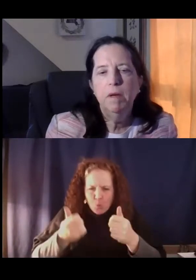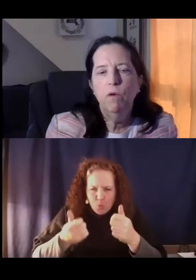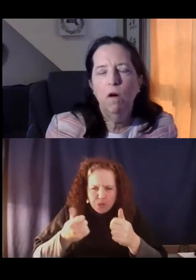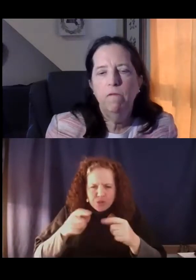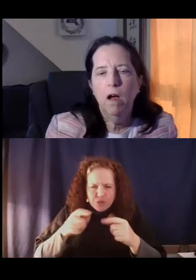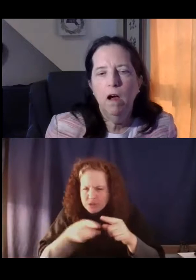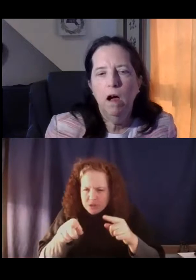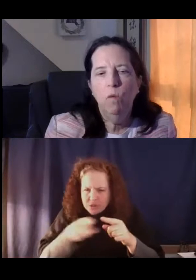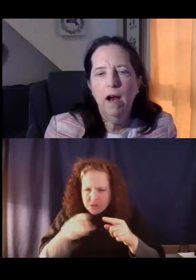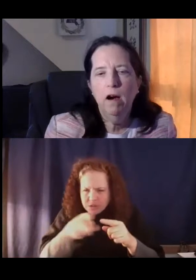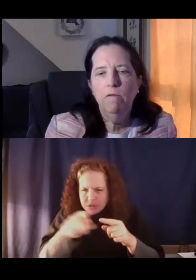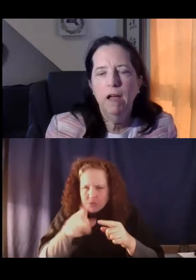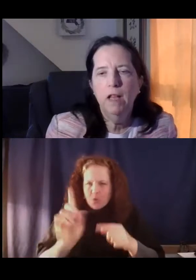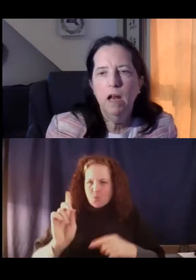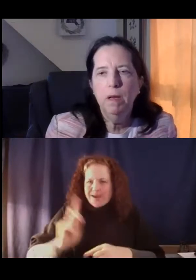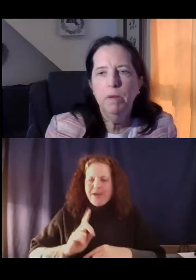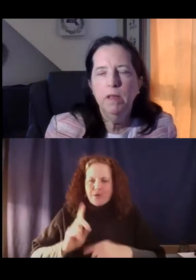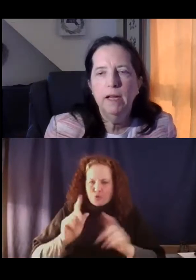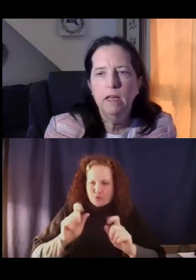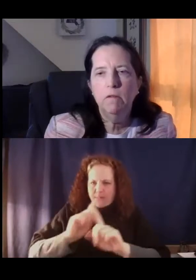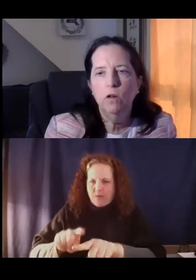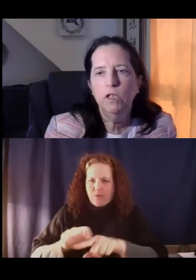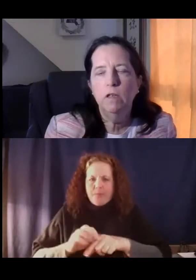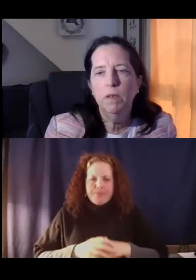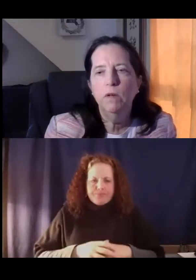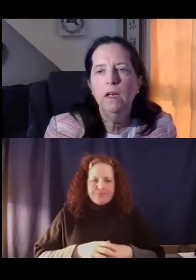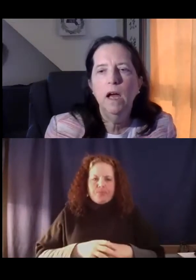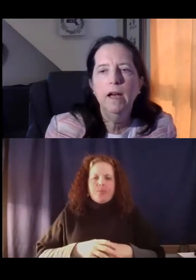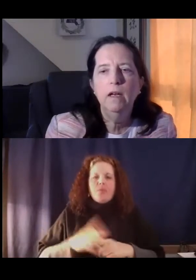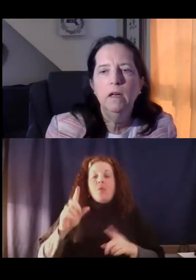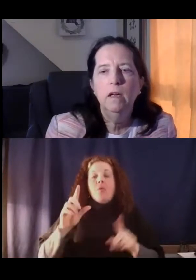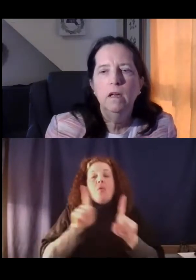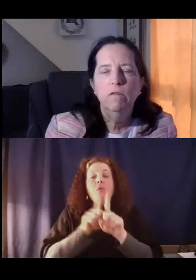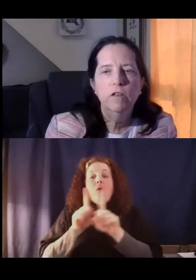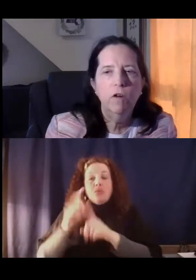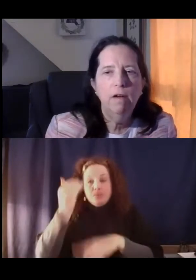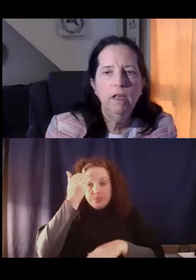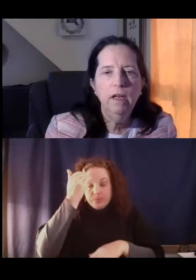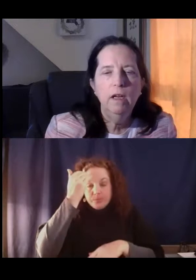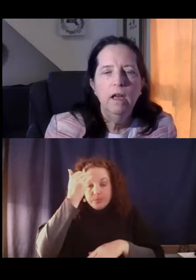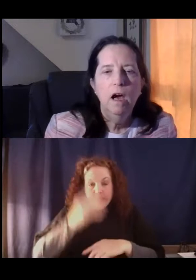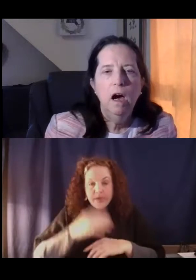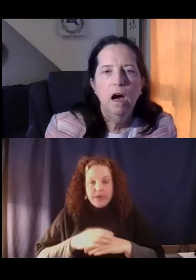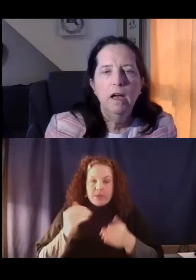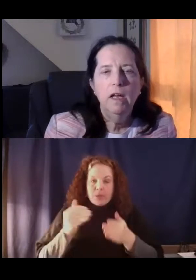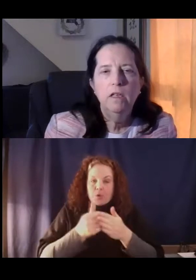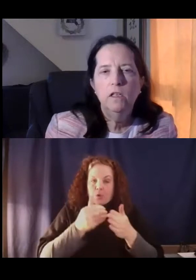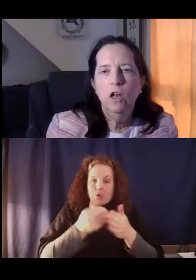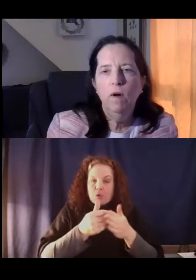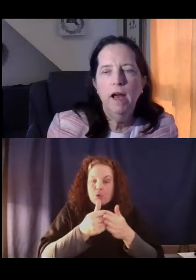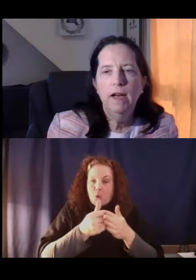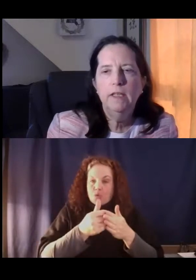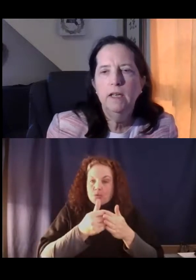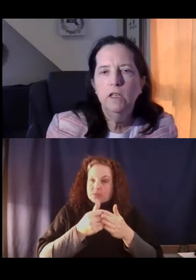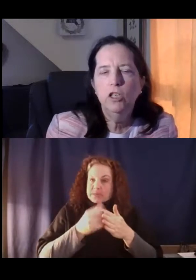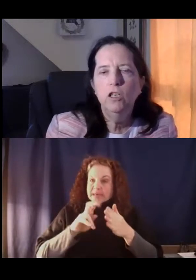One thing to be aware of, we have a lot of people that keep close to the building line for traveling. In snow